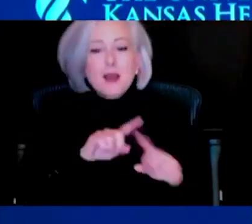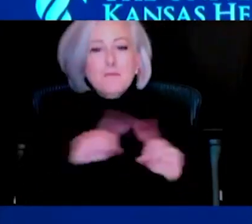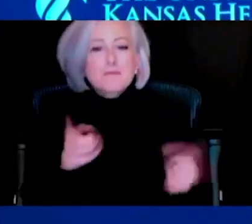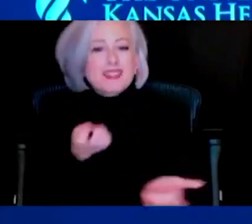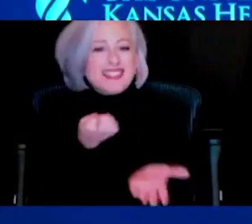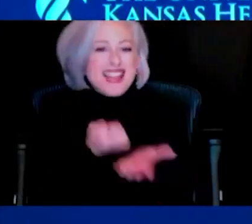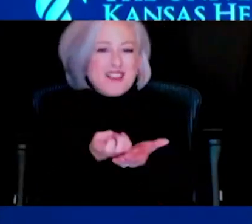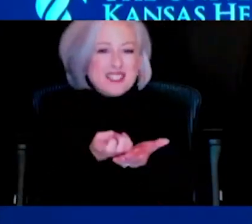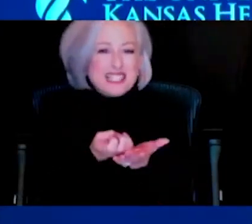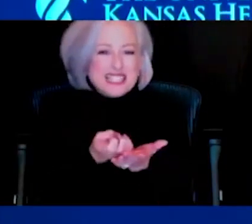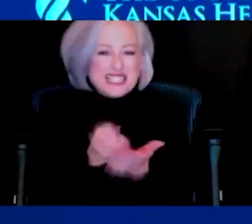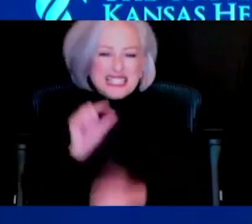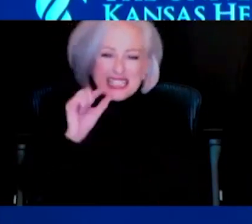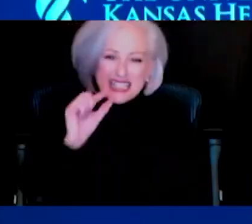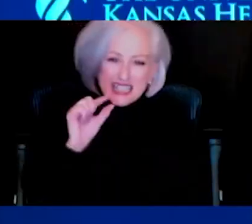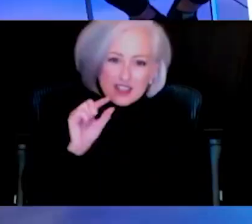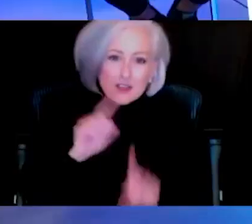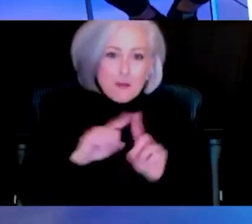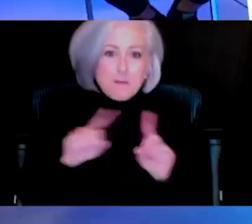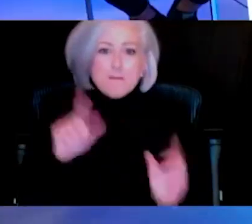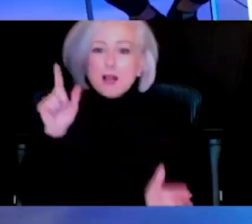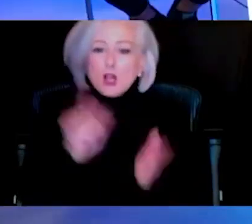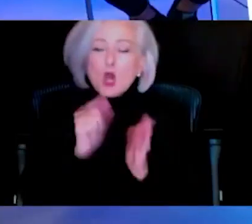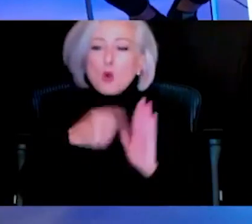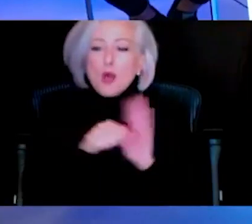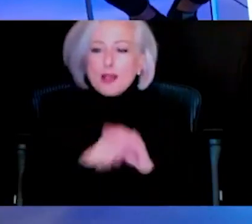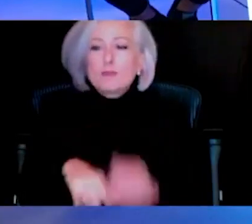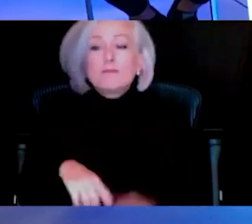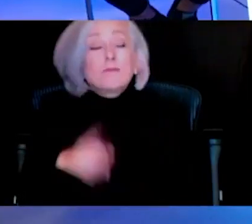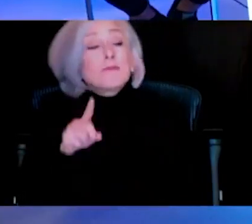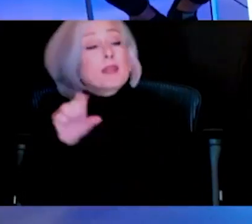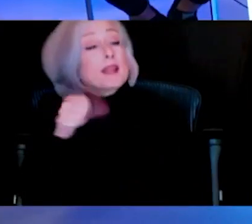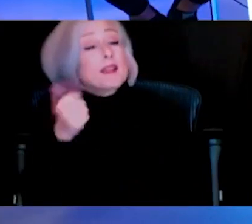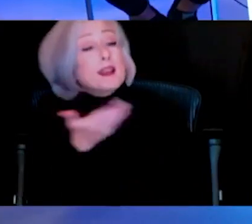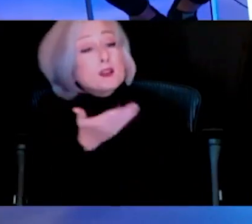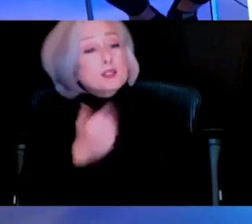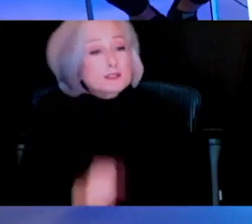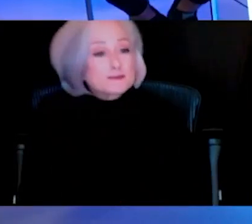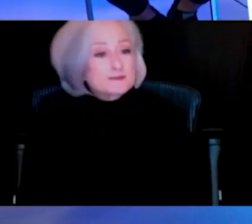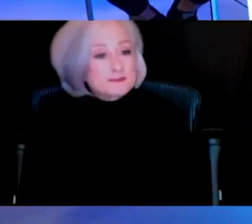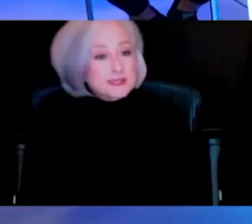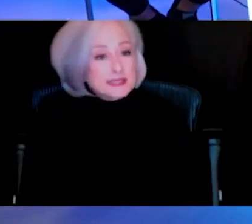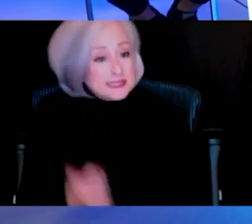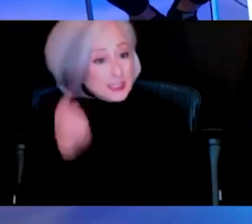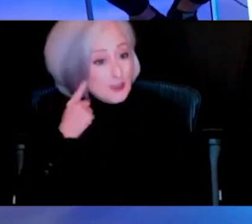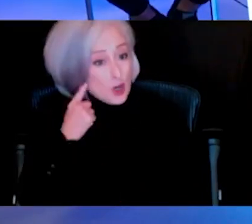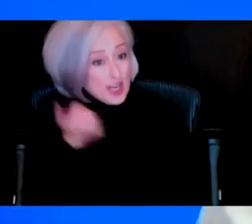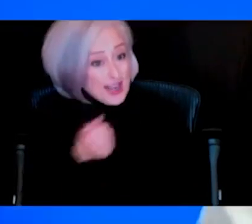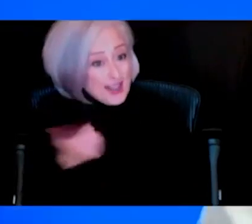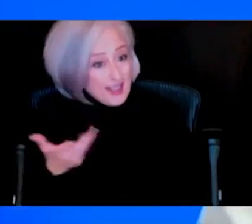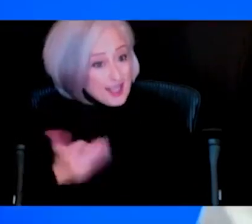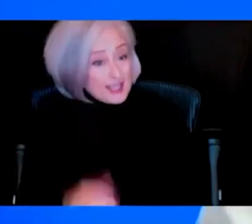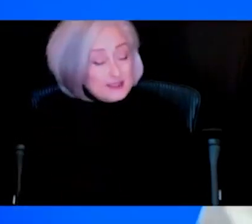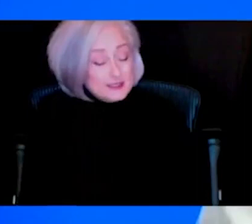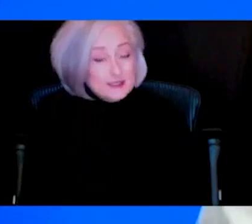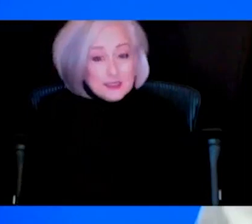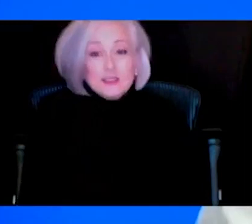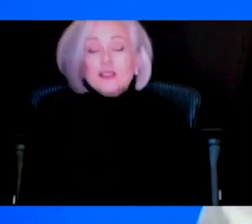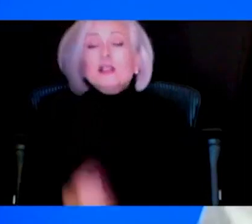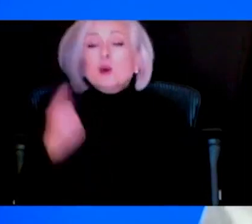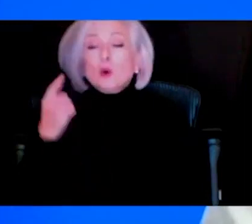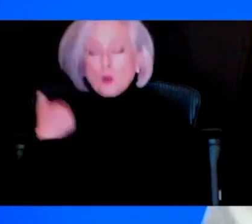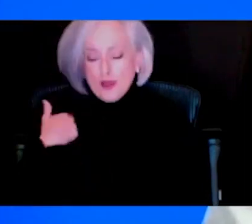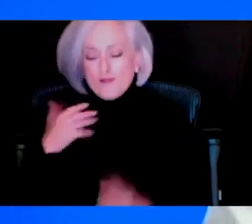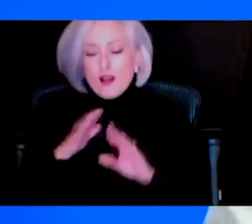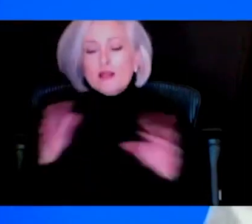some, but it's still low quality. Anything to add, Dr. Tomassian? Anything you've heard? I mean, there's a lot of reports of patients who